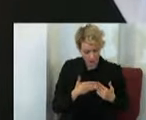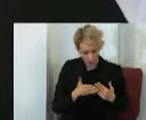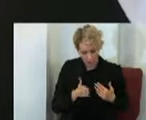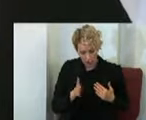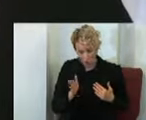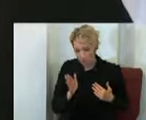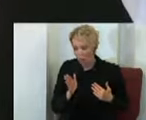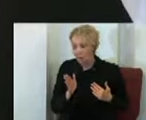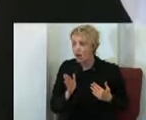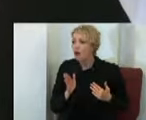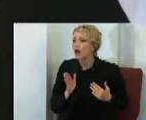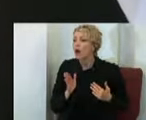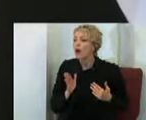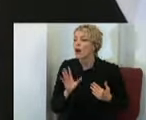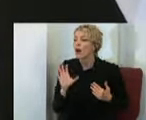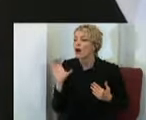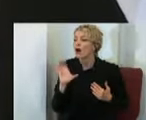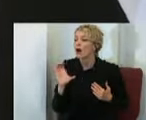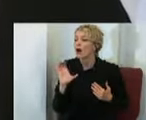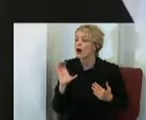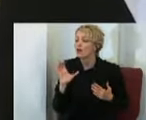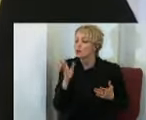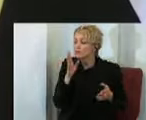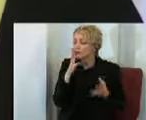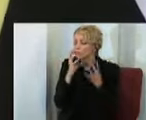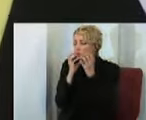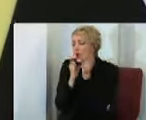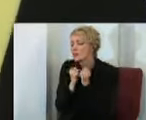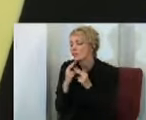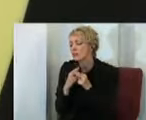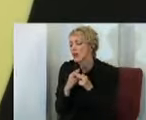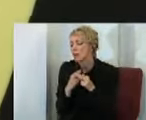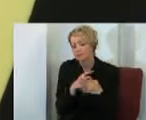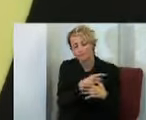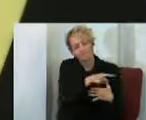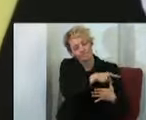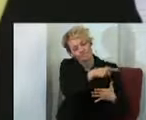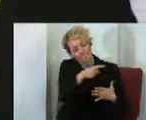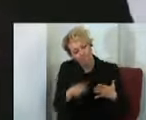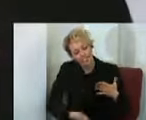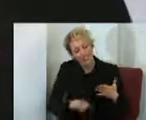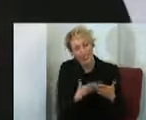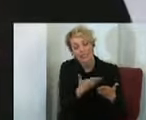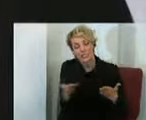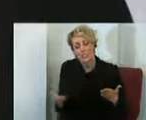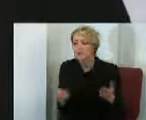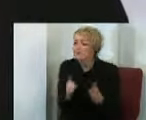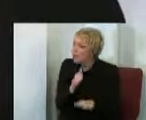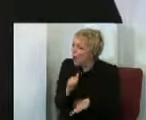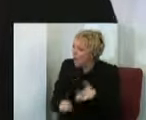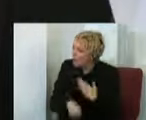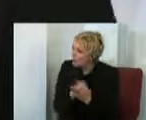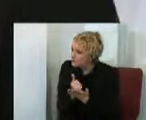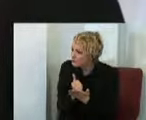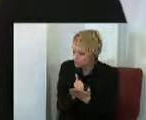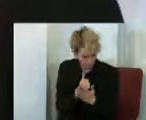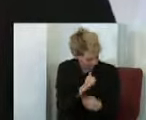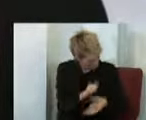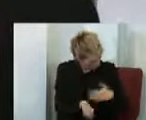with blessed hearts. In your precious name I pray and ask these things. Amen. Amen. And amen.